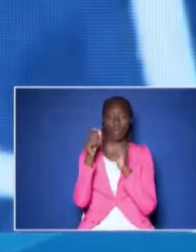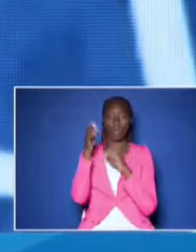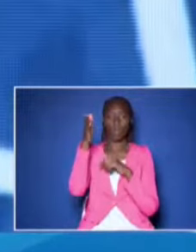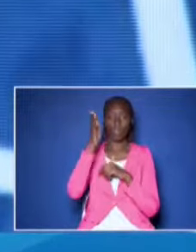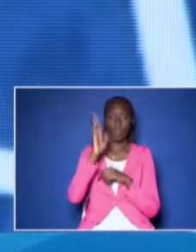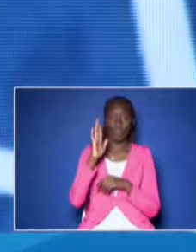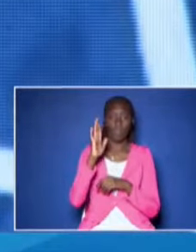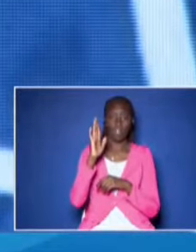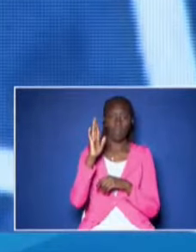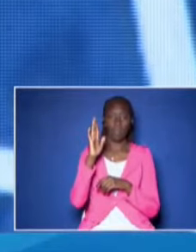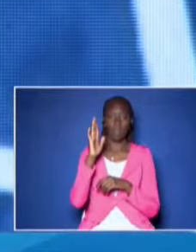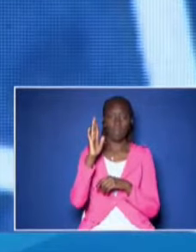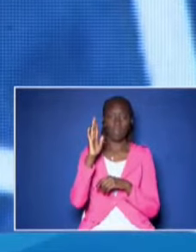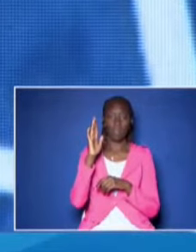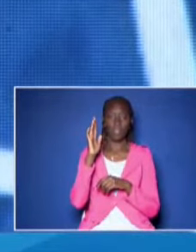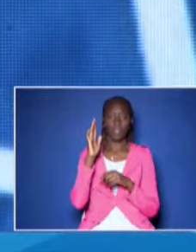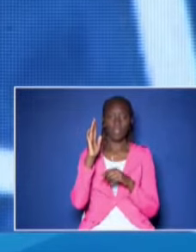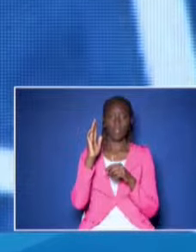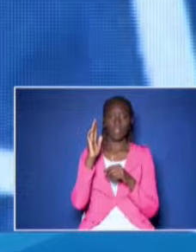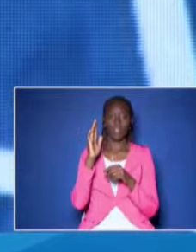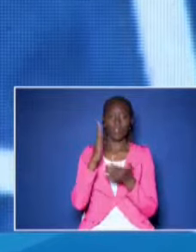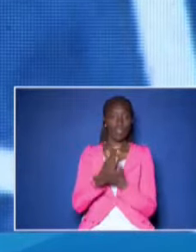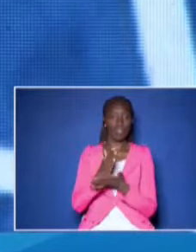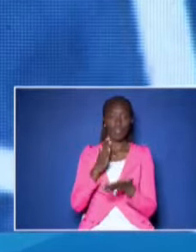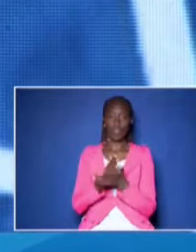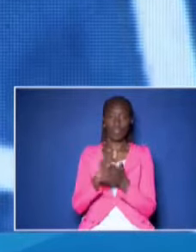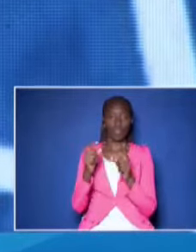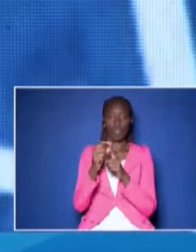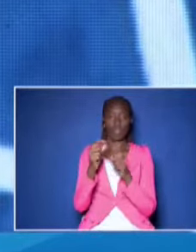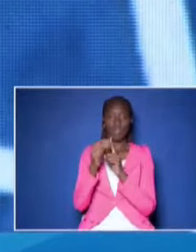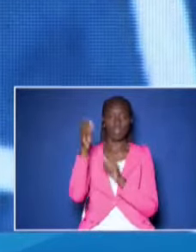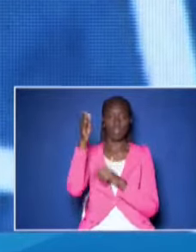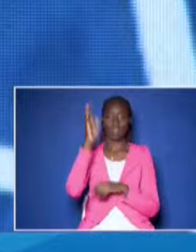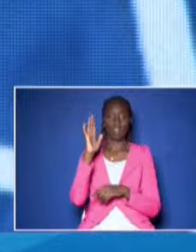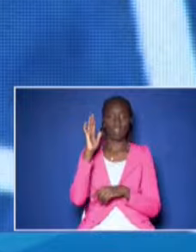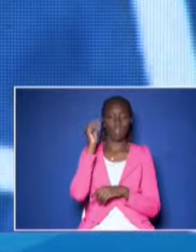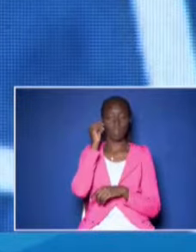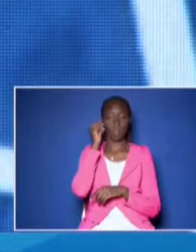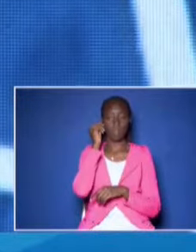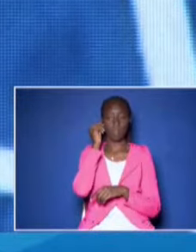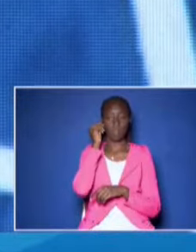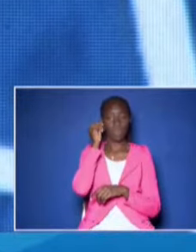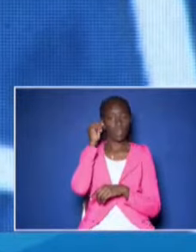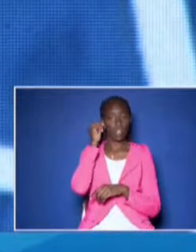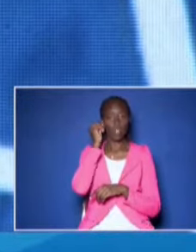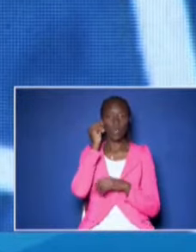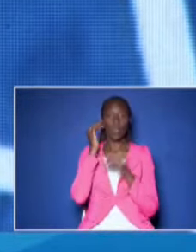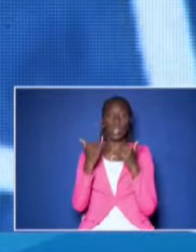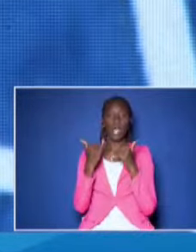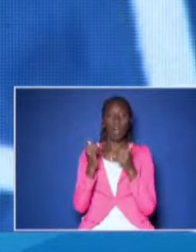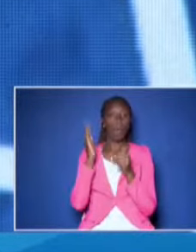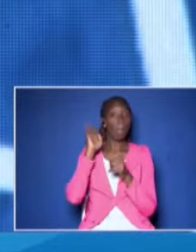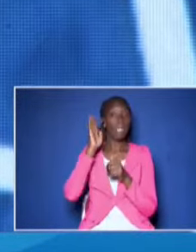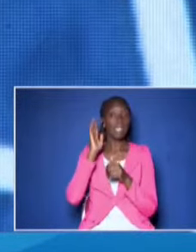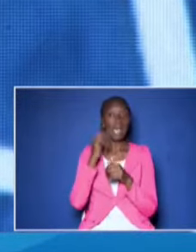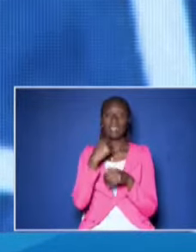scripture is the word of God so he's telling us